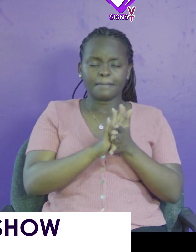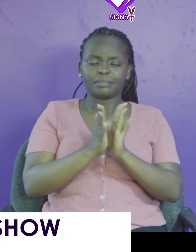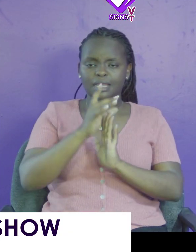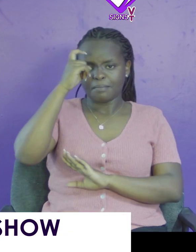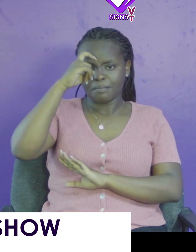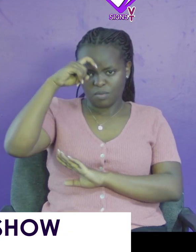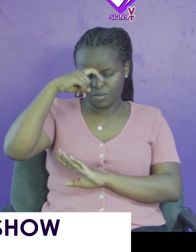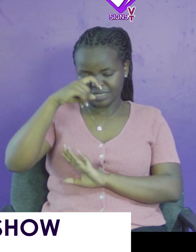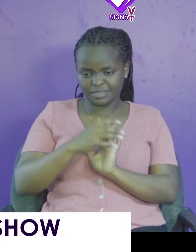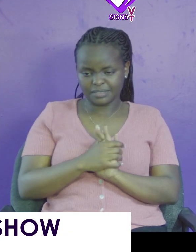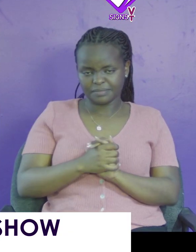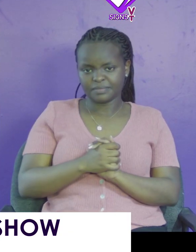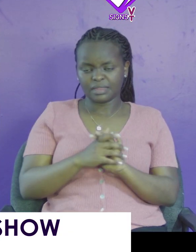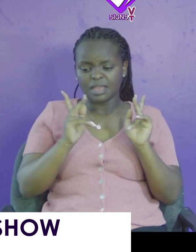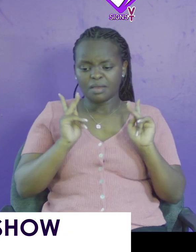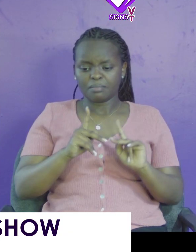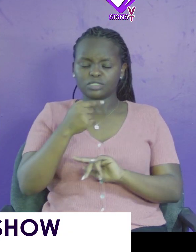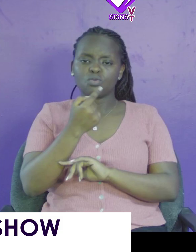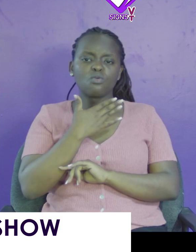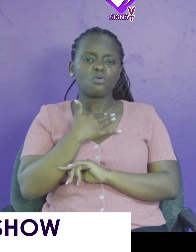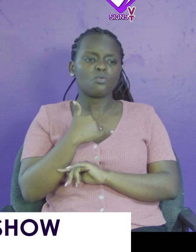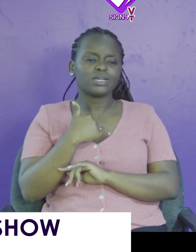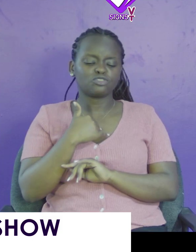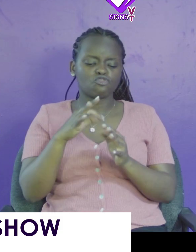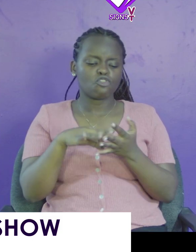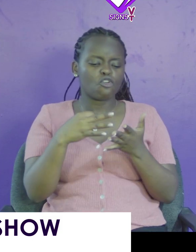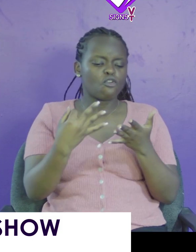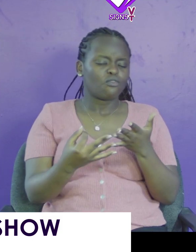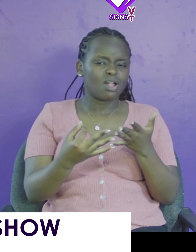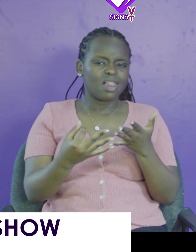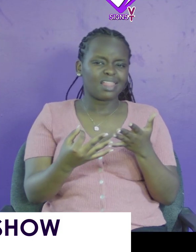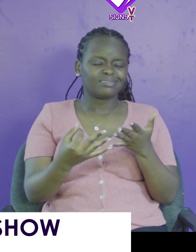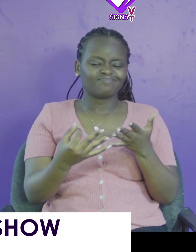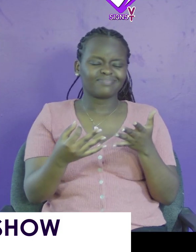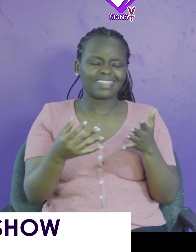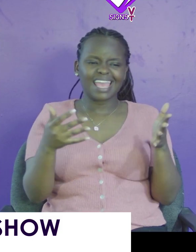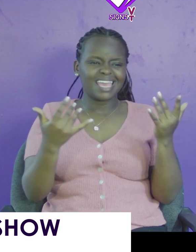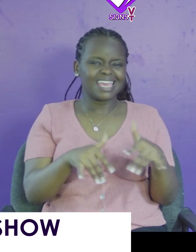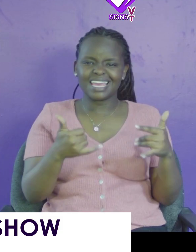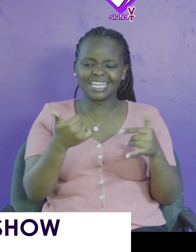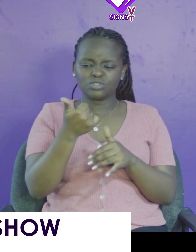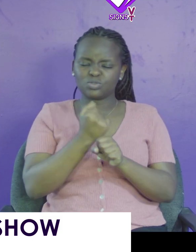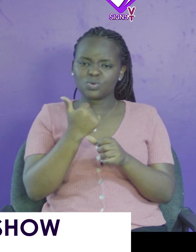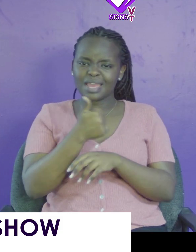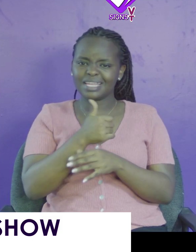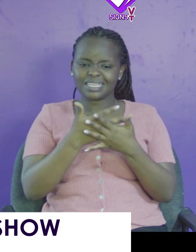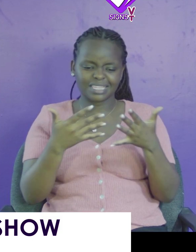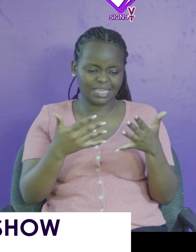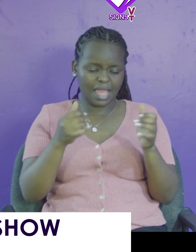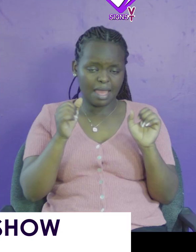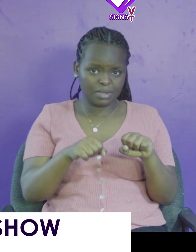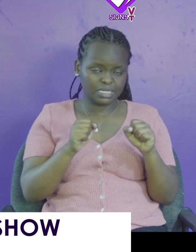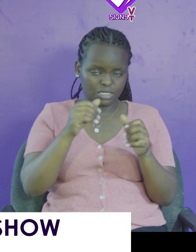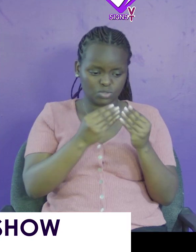not be someone who will want to fall into any trap. Wise means the ability to solve problems. Ability to solve problems.